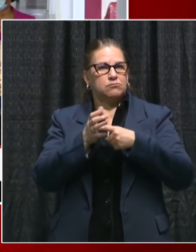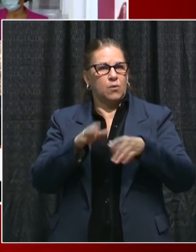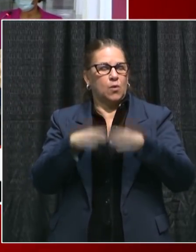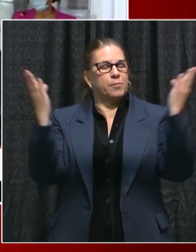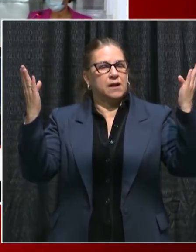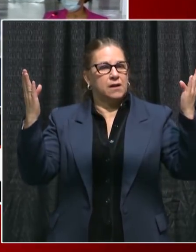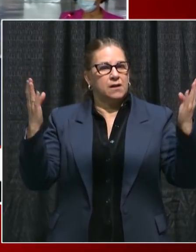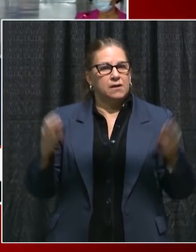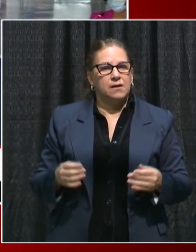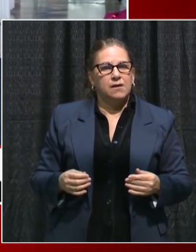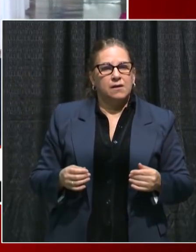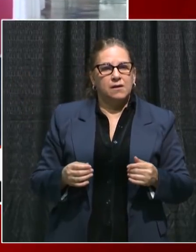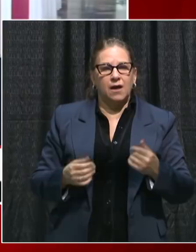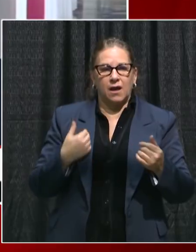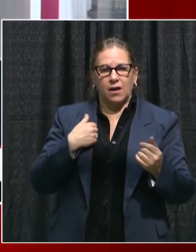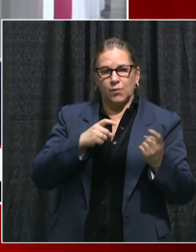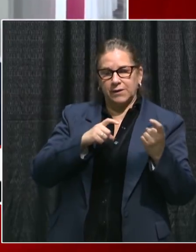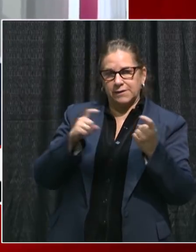Geldart. Sure.